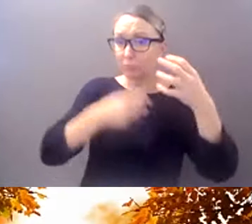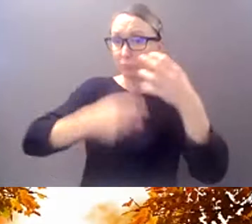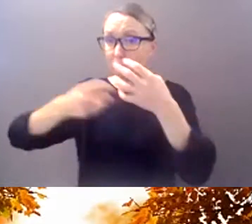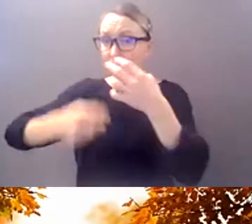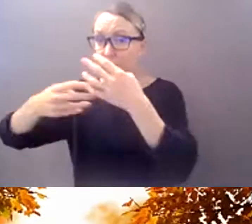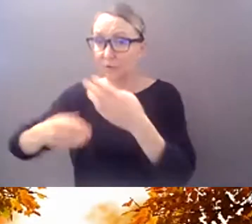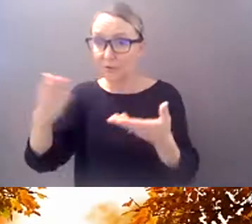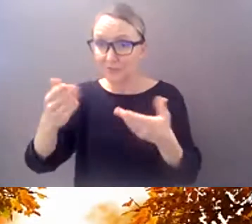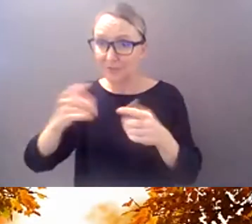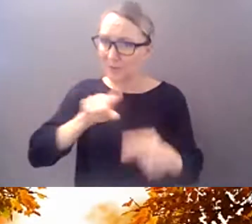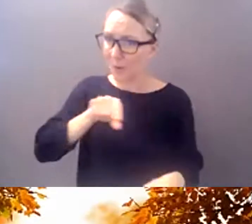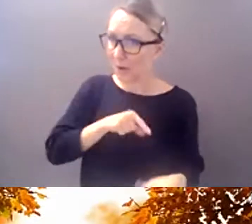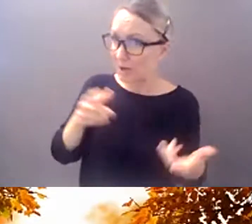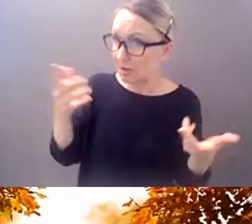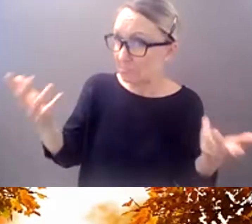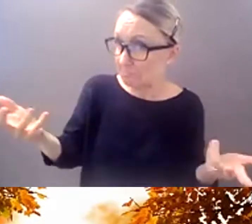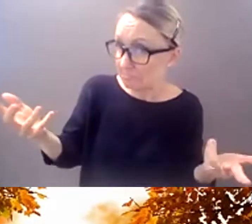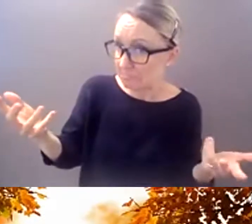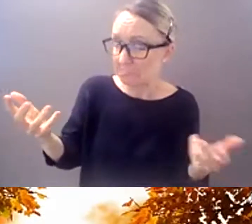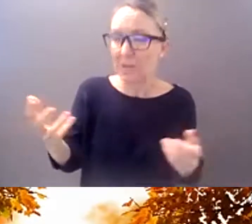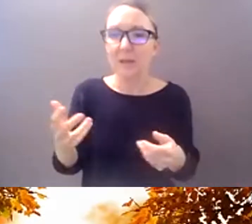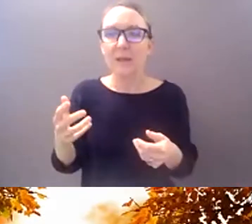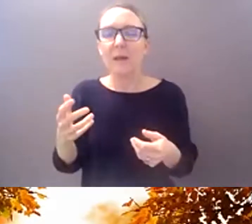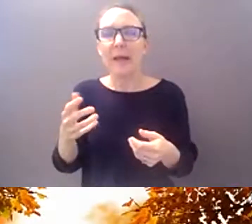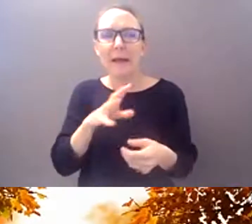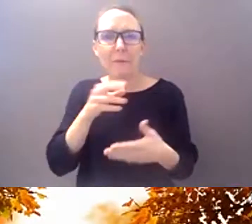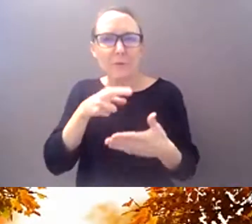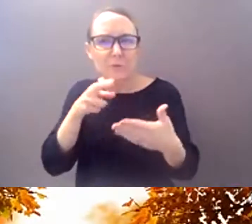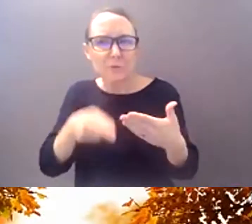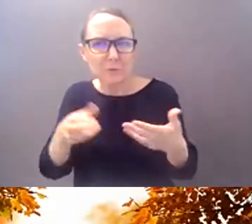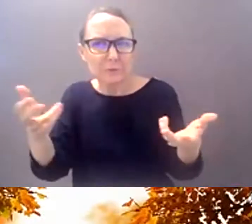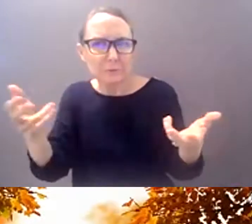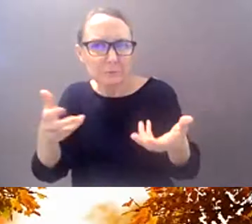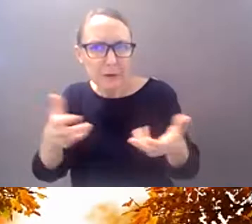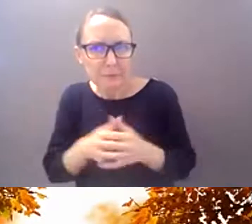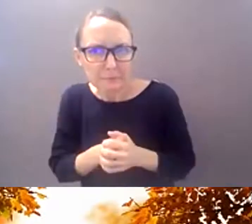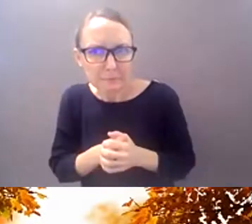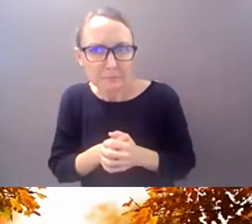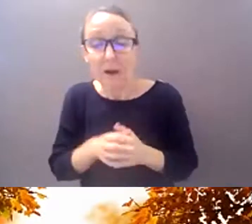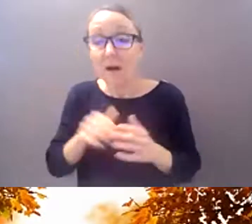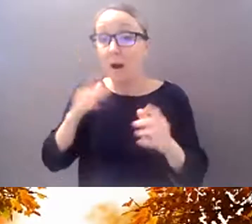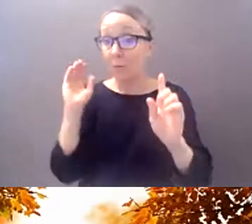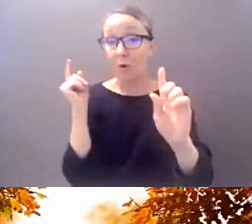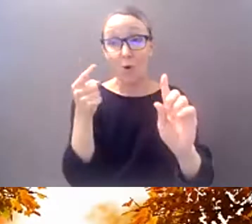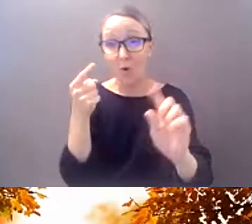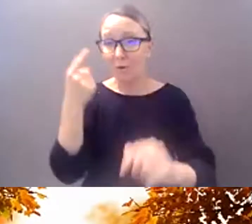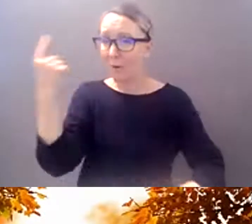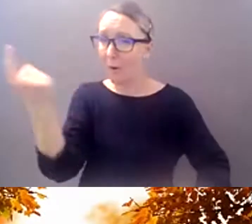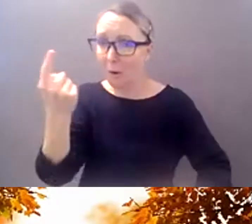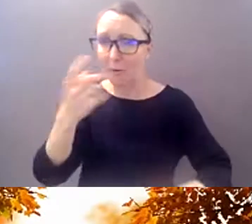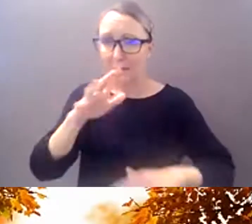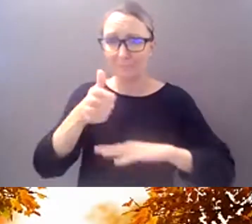the services that we're actually delivering? And what are the outcomes that we're searching for? Our goal always is to